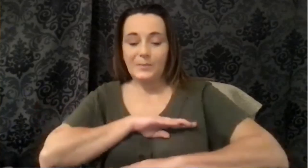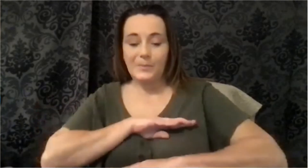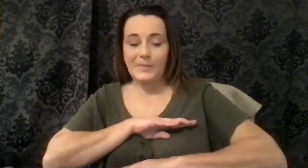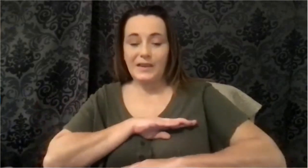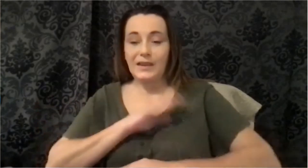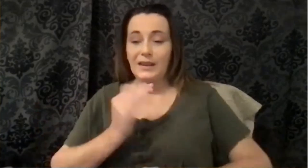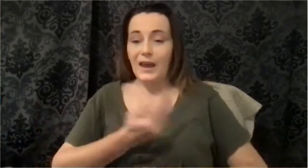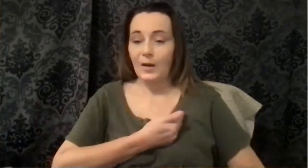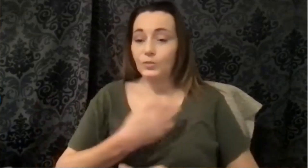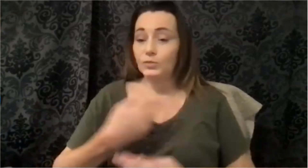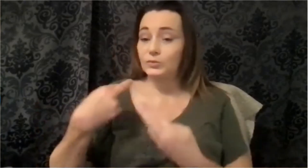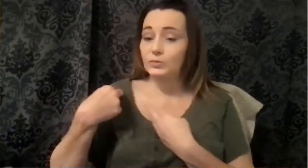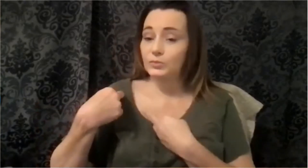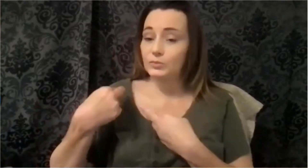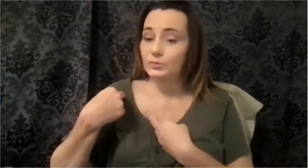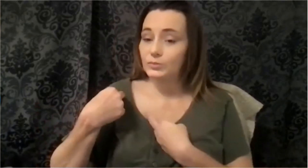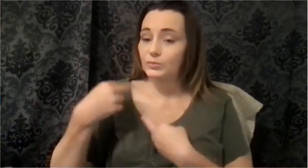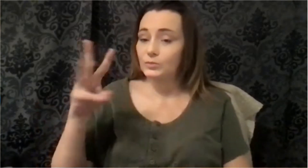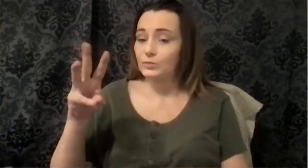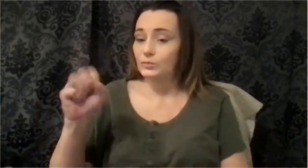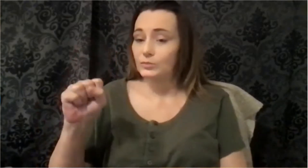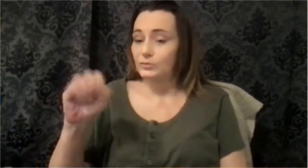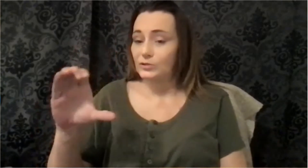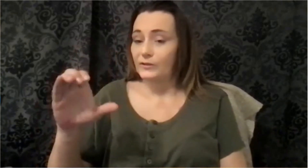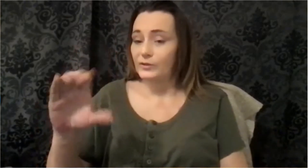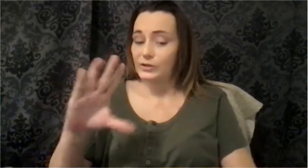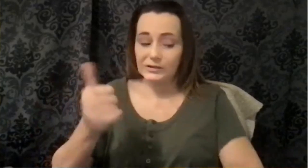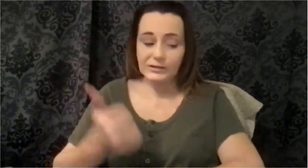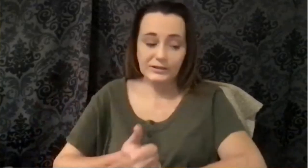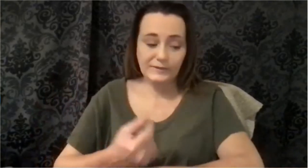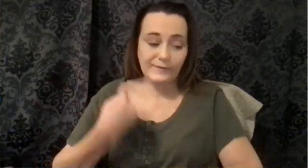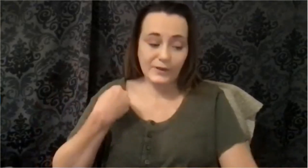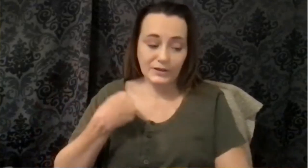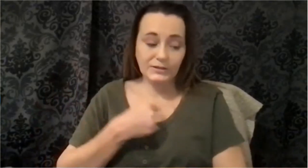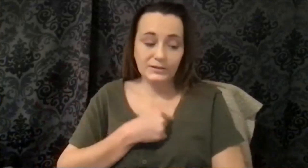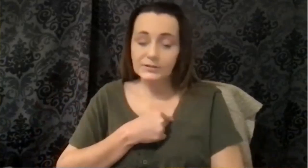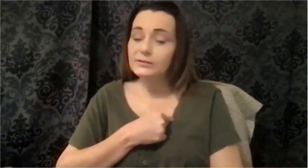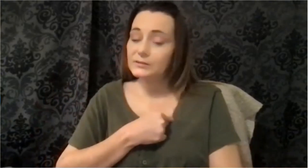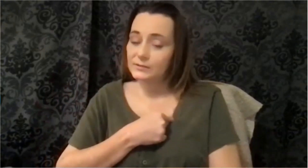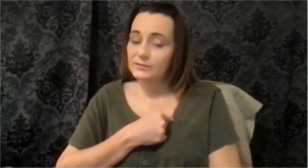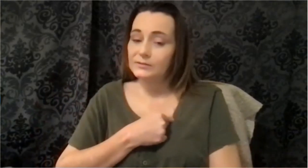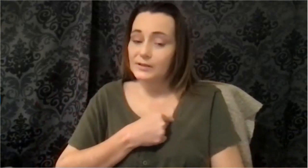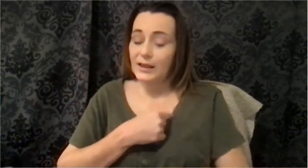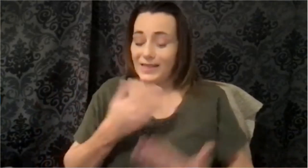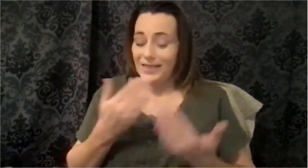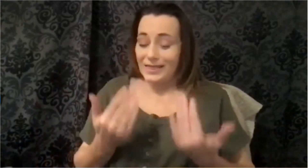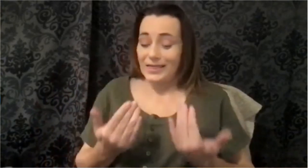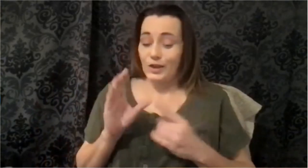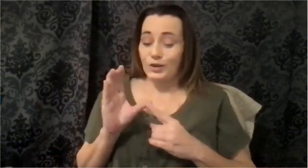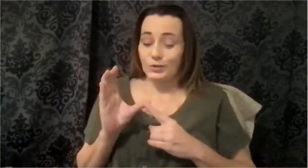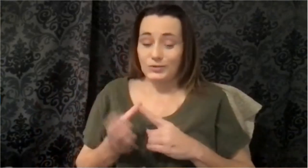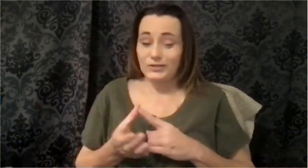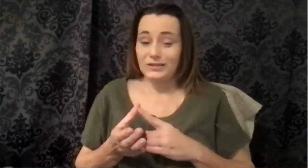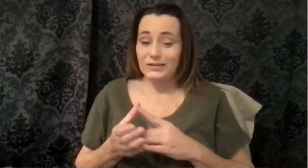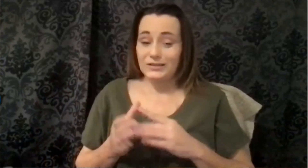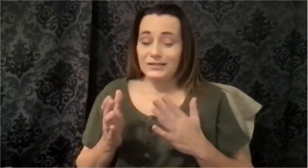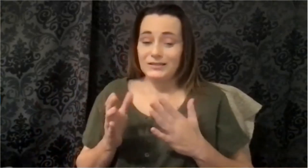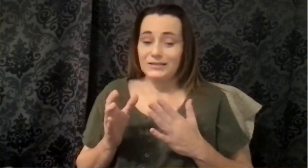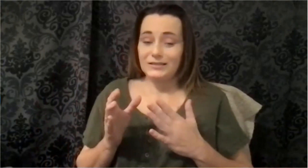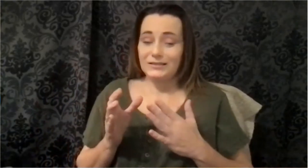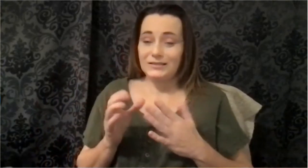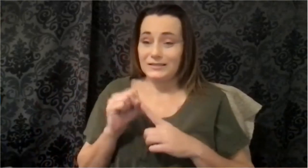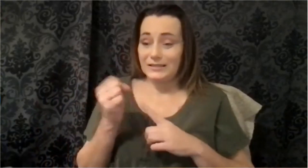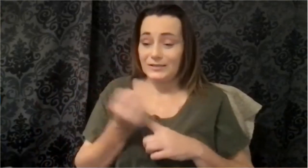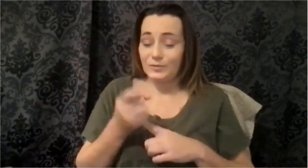responsibilities that the World Service Conference has assigned to us, under the present circumstances, it was necessary